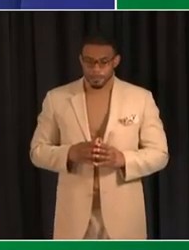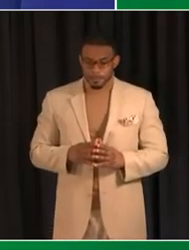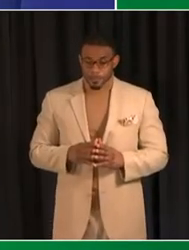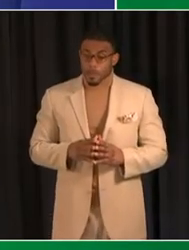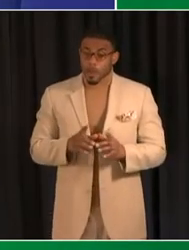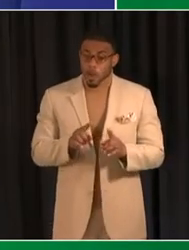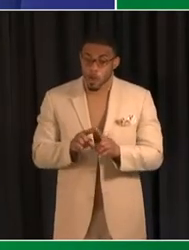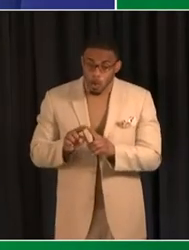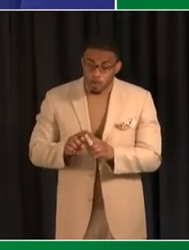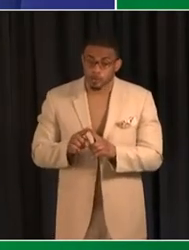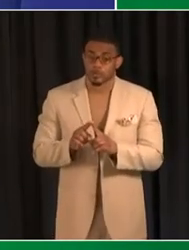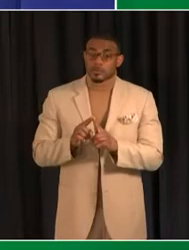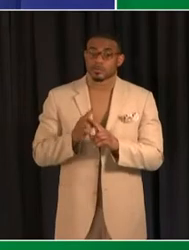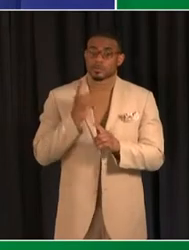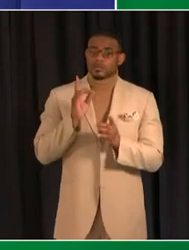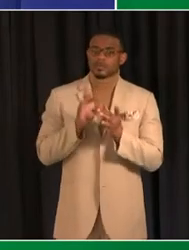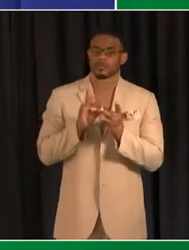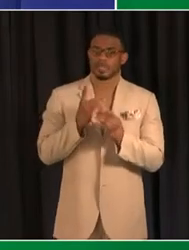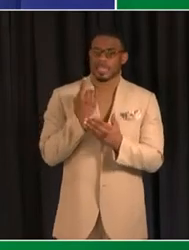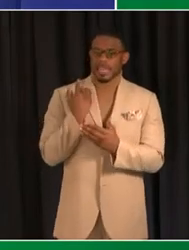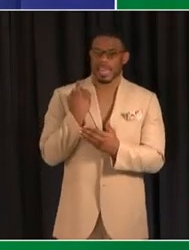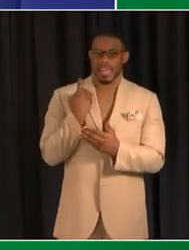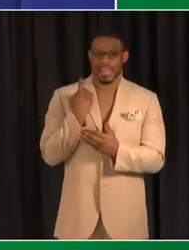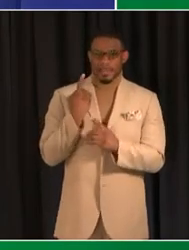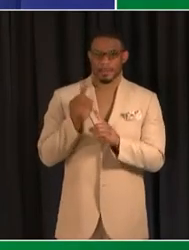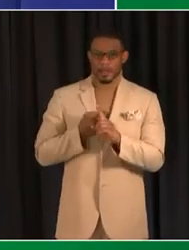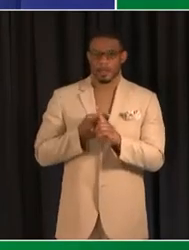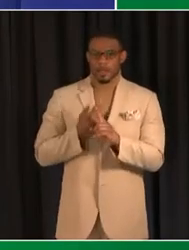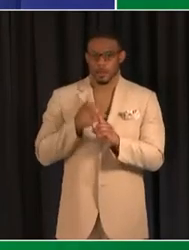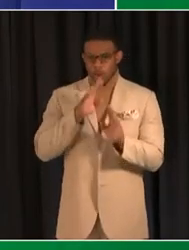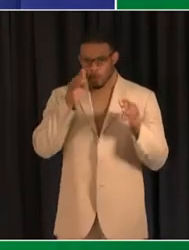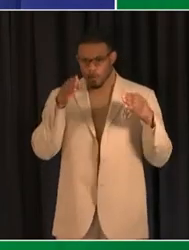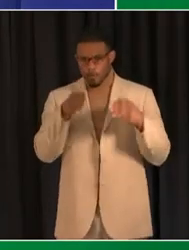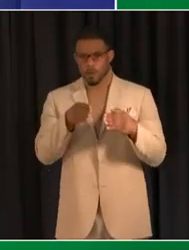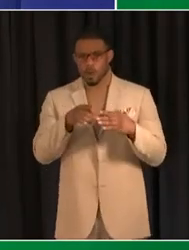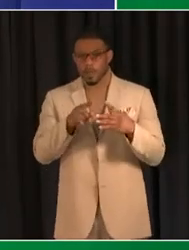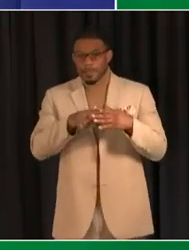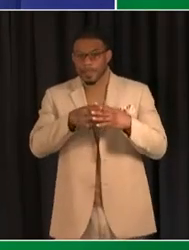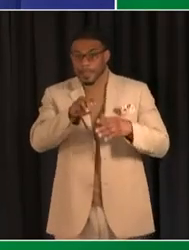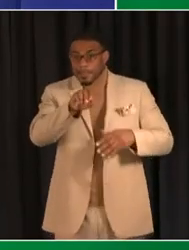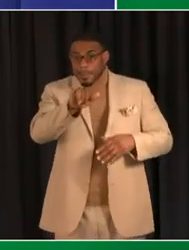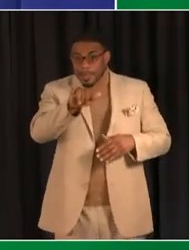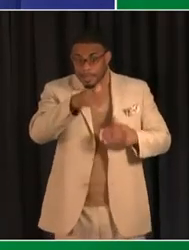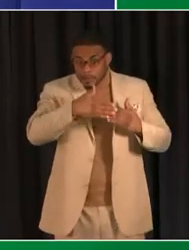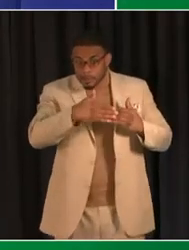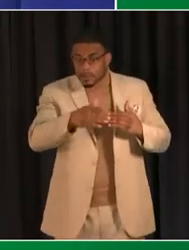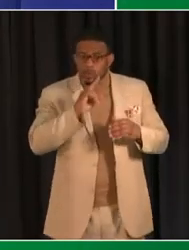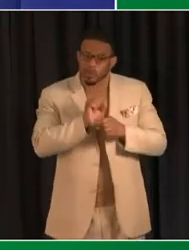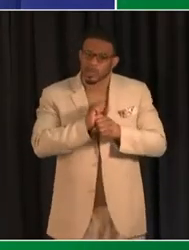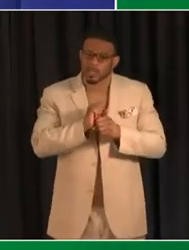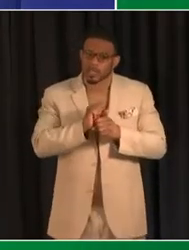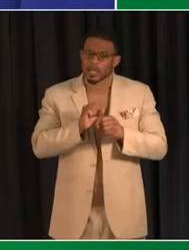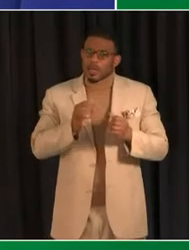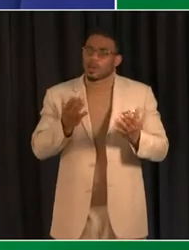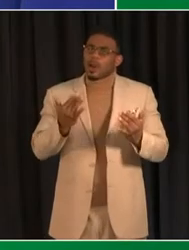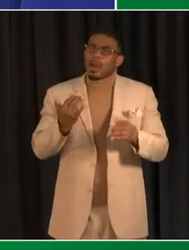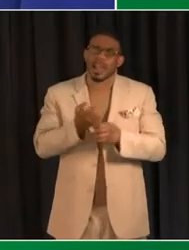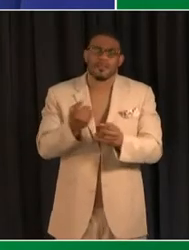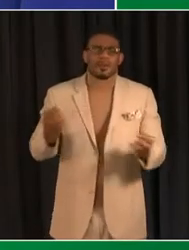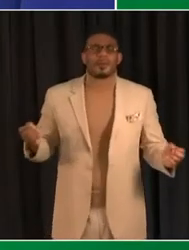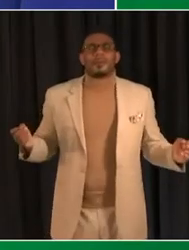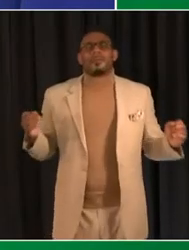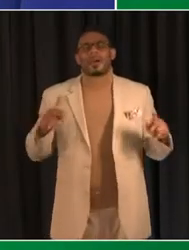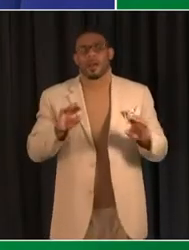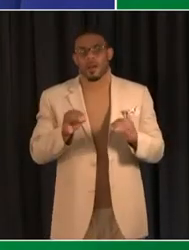we also announced just last month that we're targeting the beginning of May for really return to the